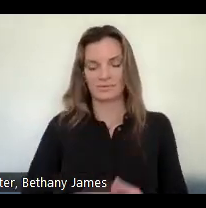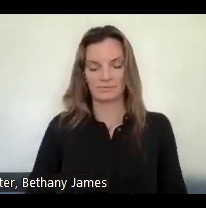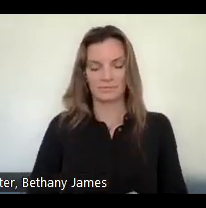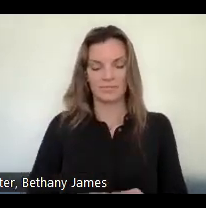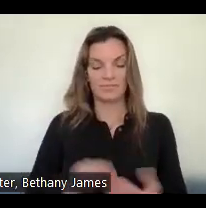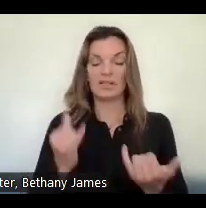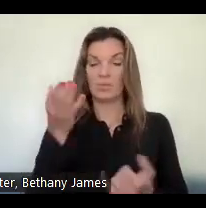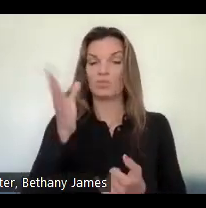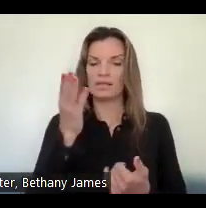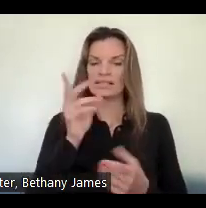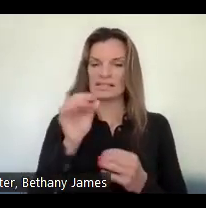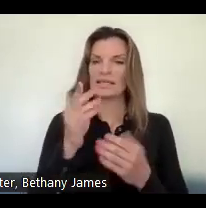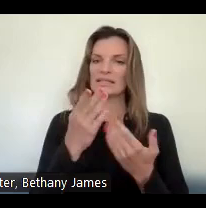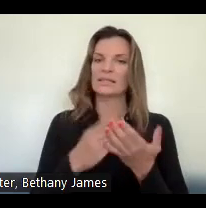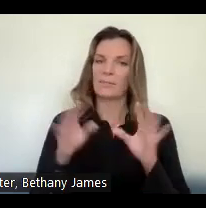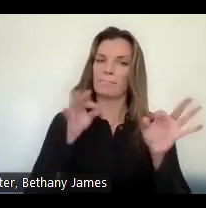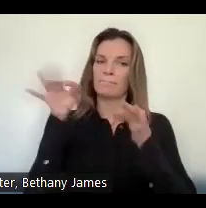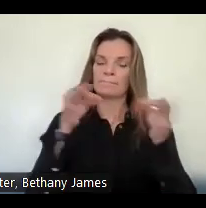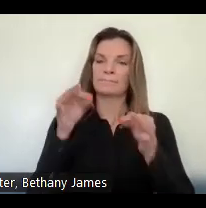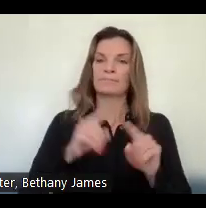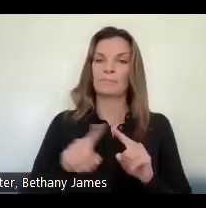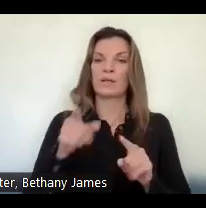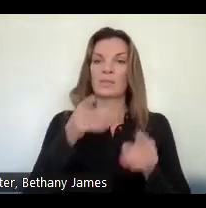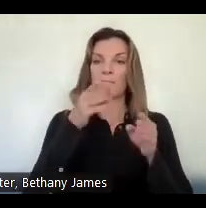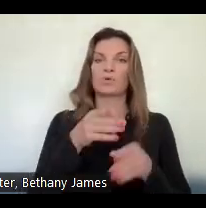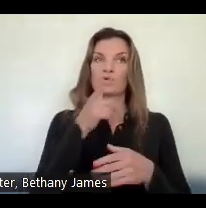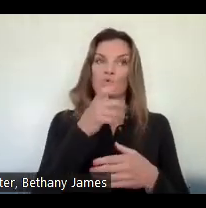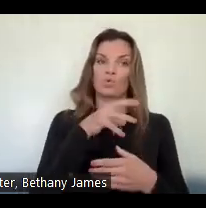of specific skills that an individual on the spectrum has.